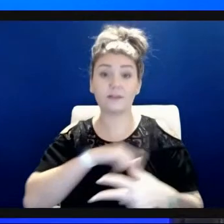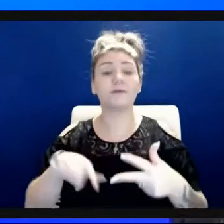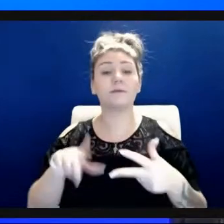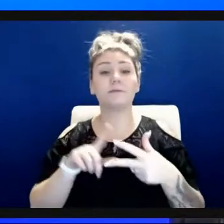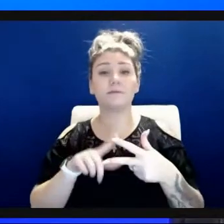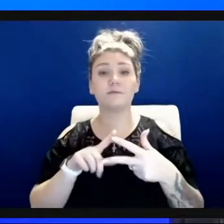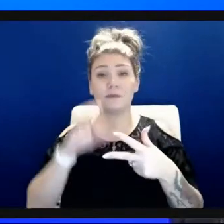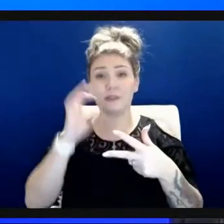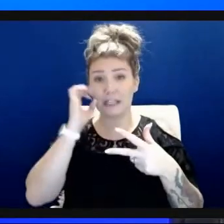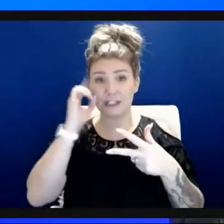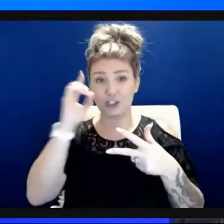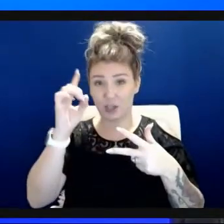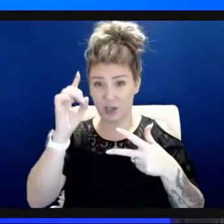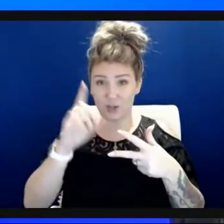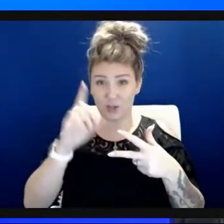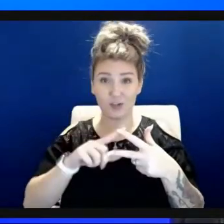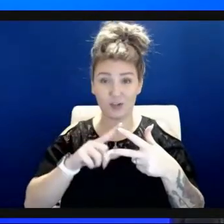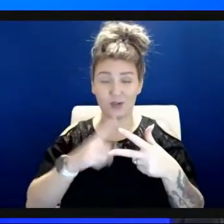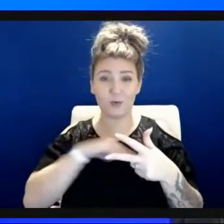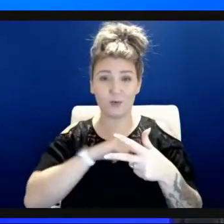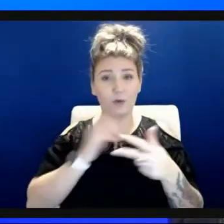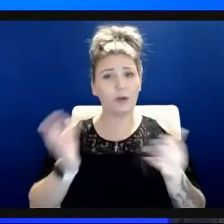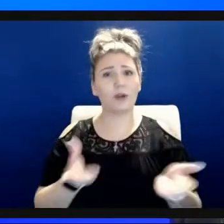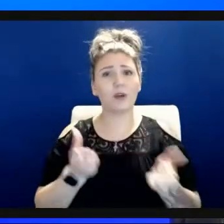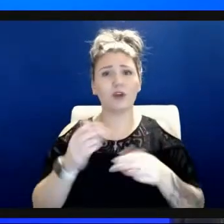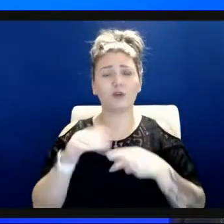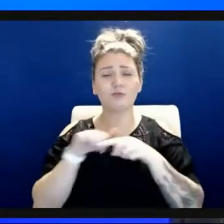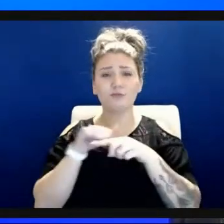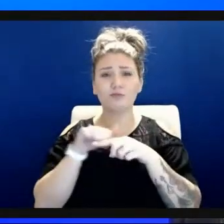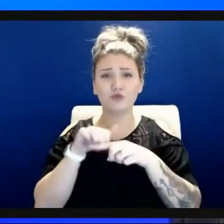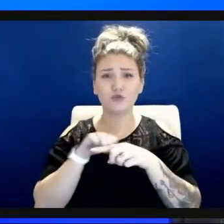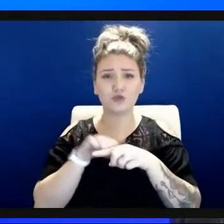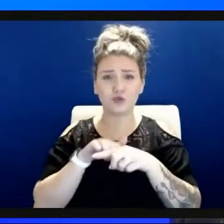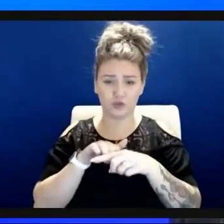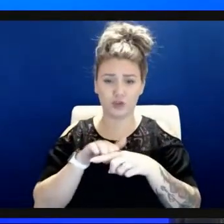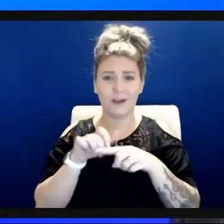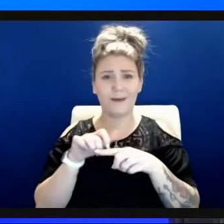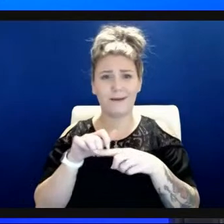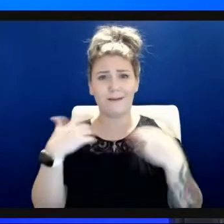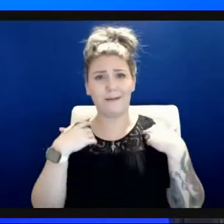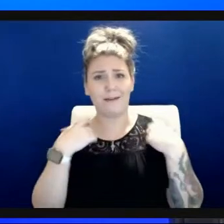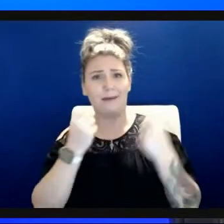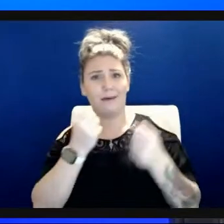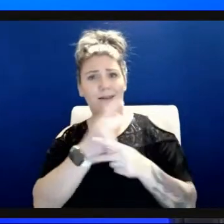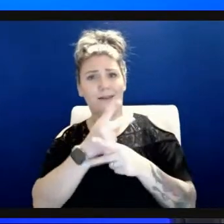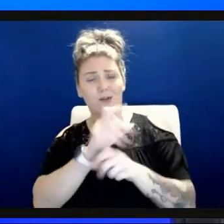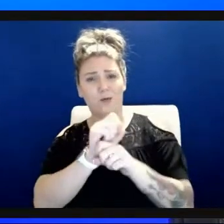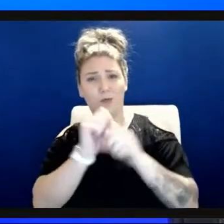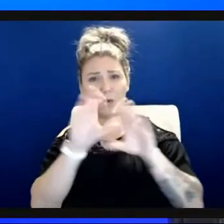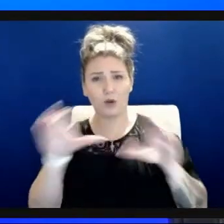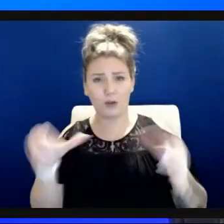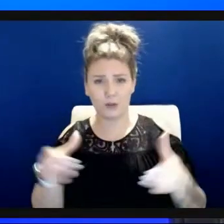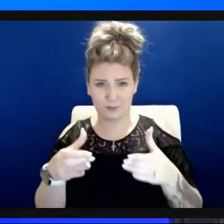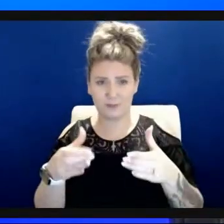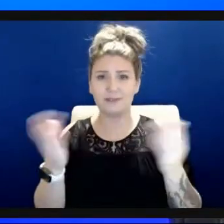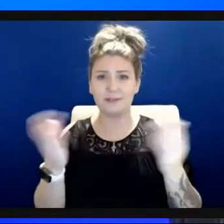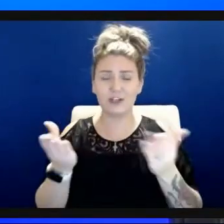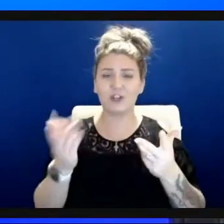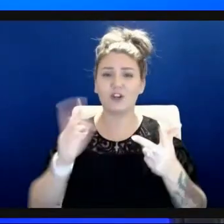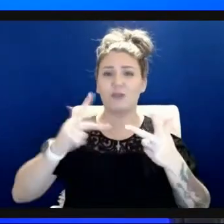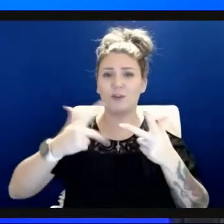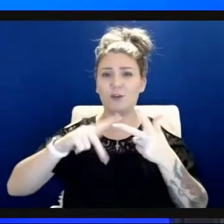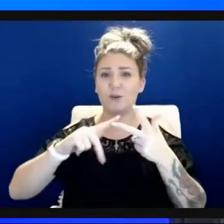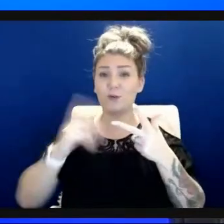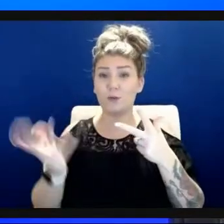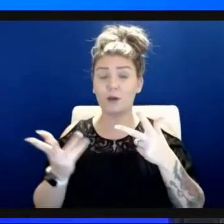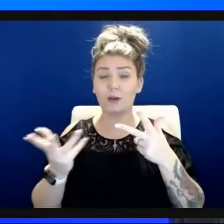education. We are here to train the workforce of the future for medical care. And then thirdly,